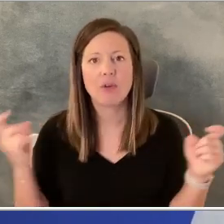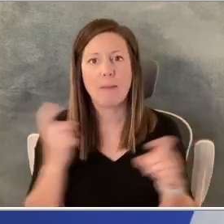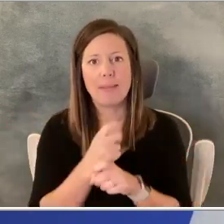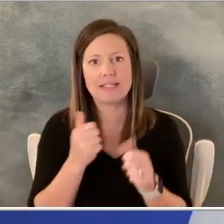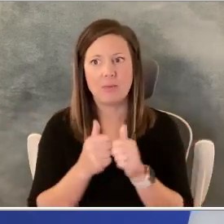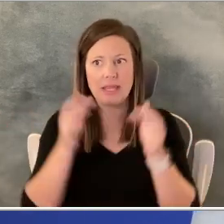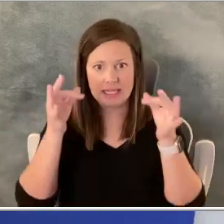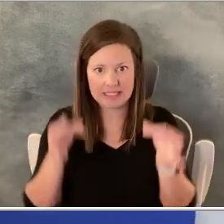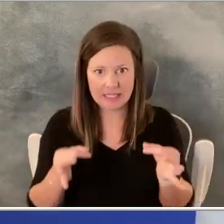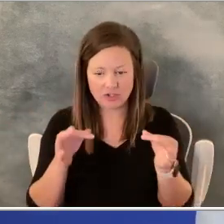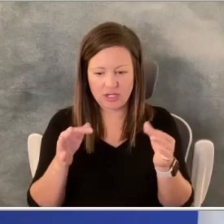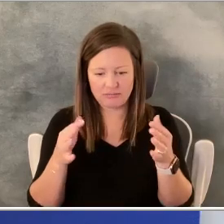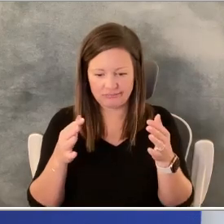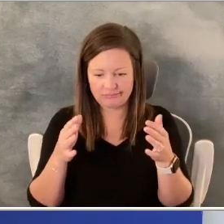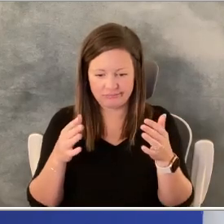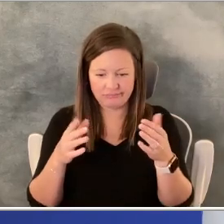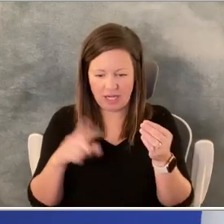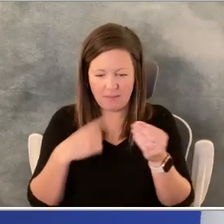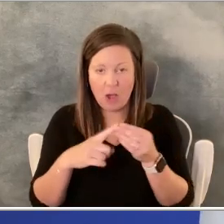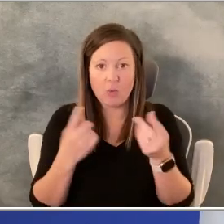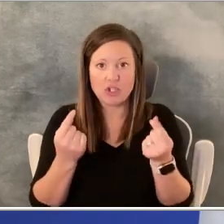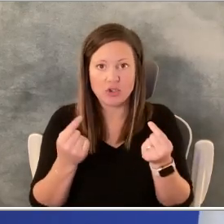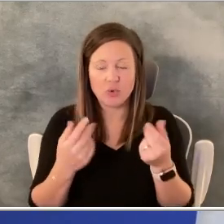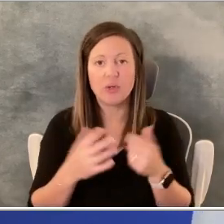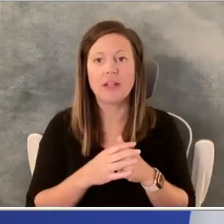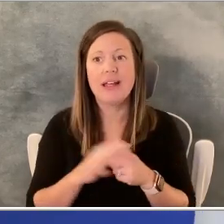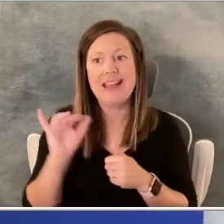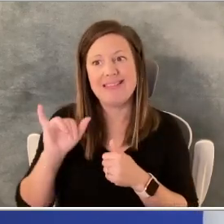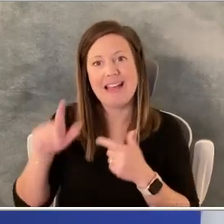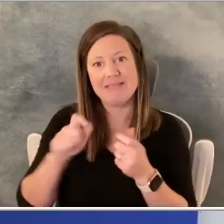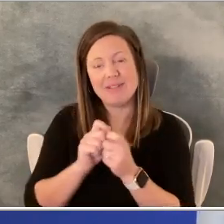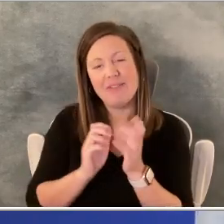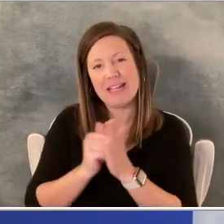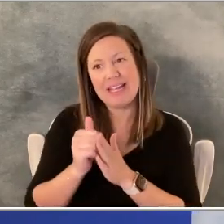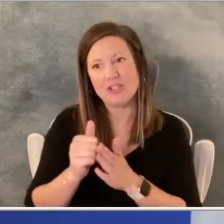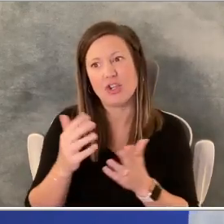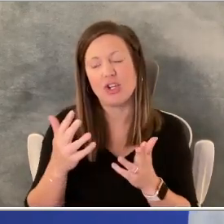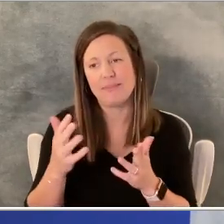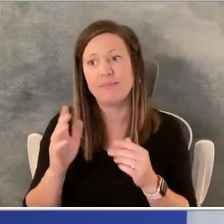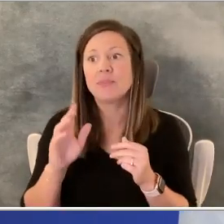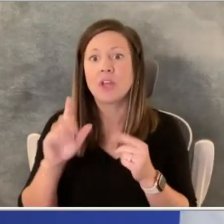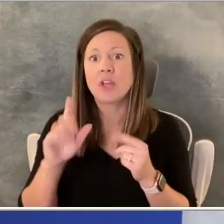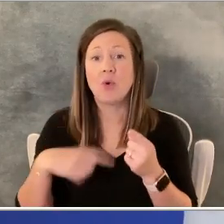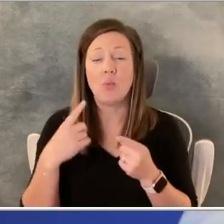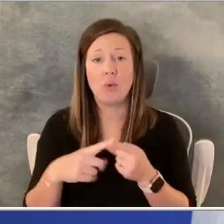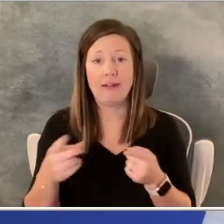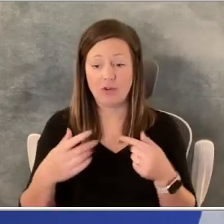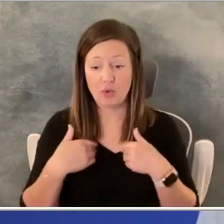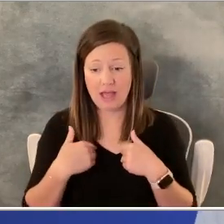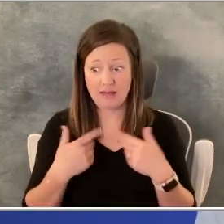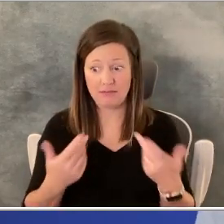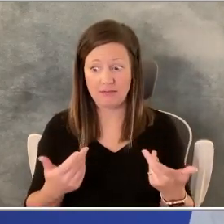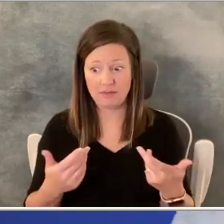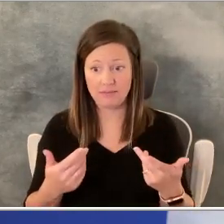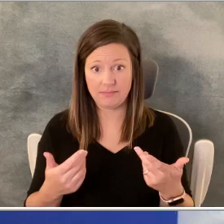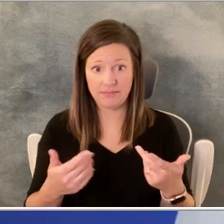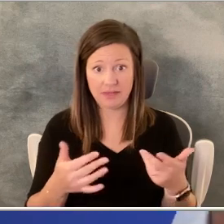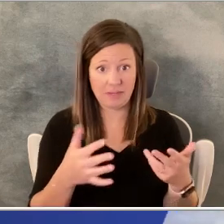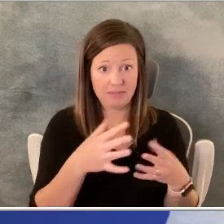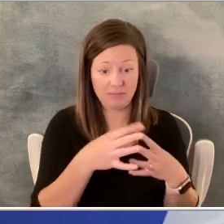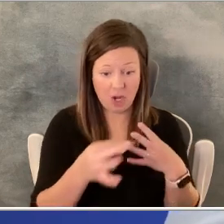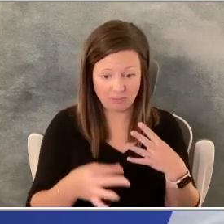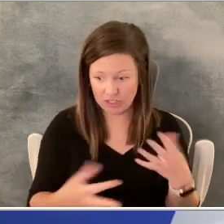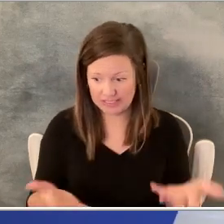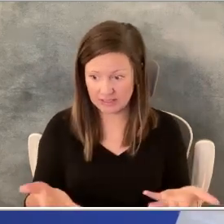what to do. Prostate cancer is one of the few diseases where when you're faced with a particular point in time, right, this is